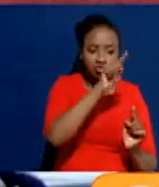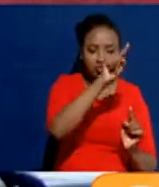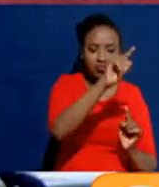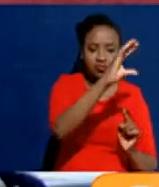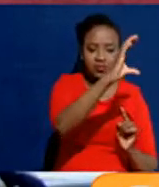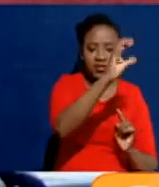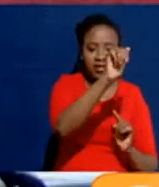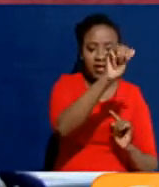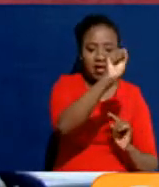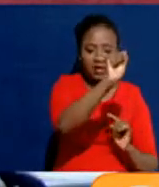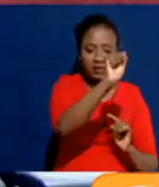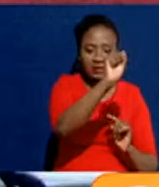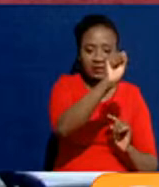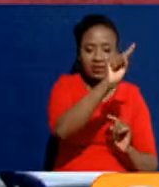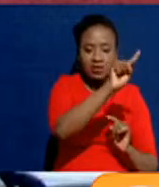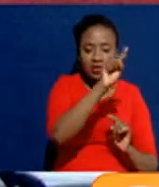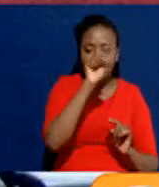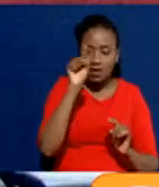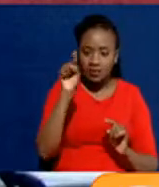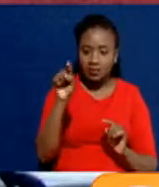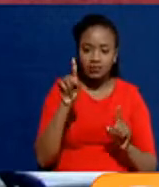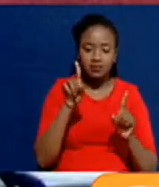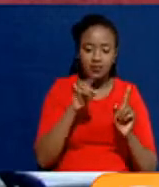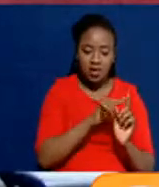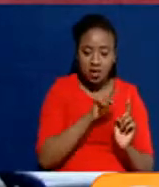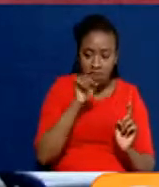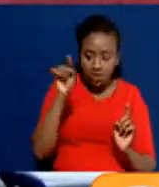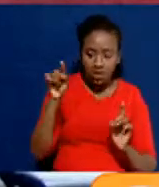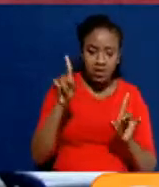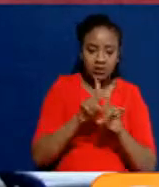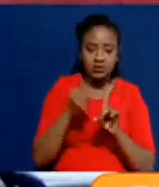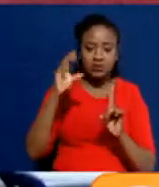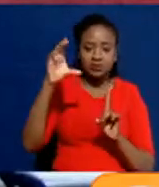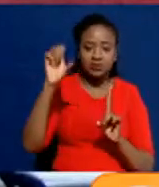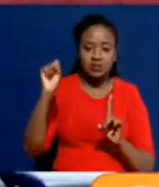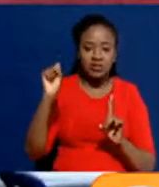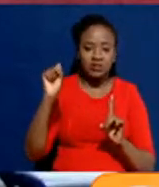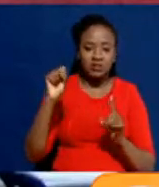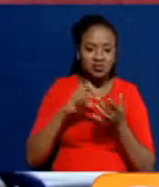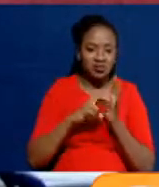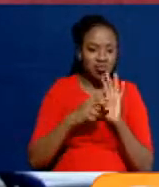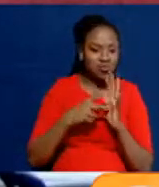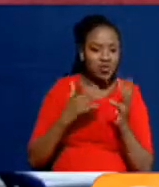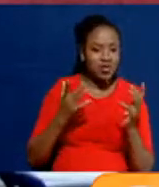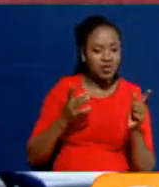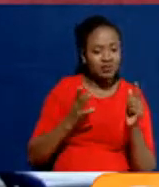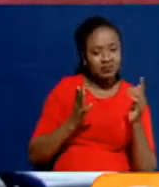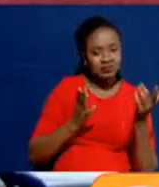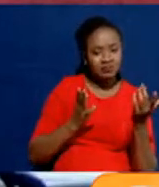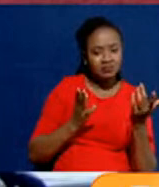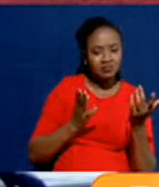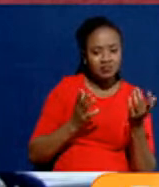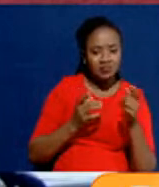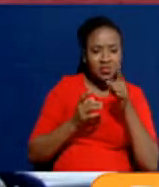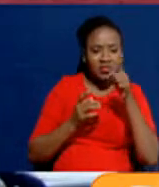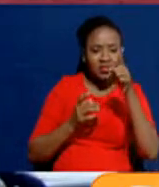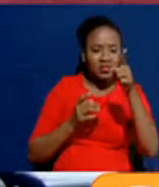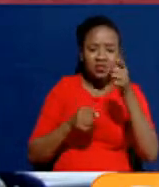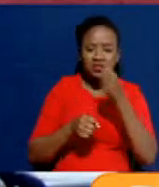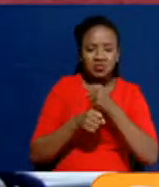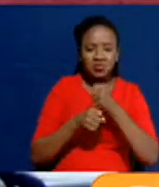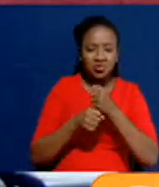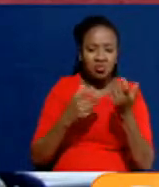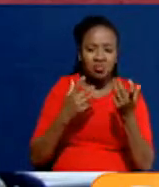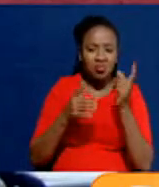CAS and the CS. Doubt is completely removed by their job description in